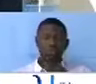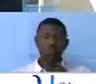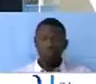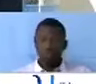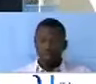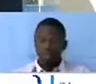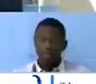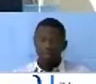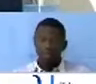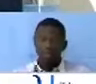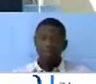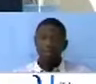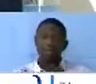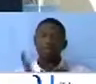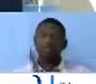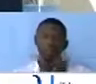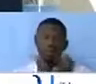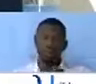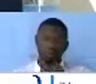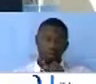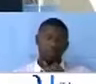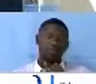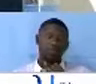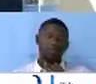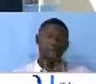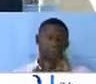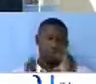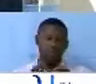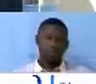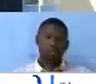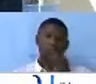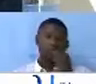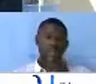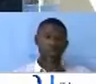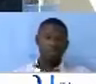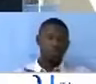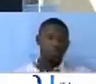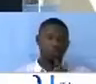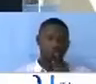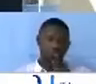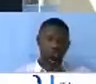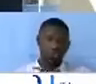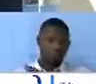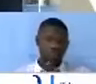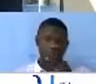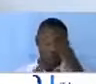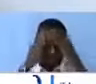by a military officer. You cannot remember who. Yeah.